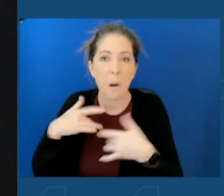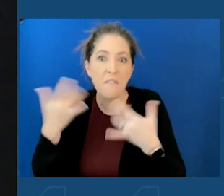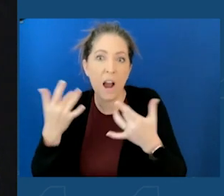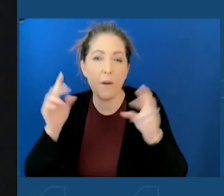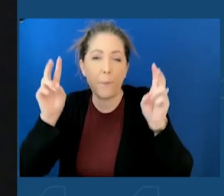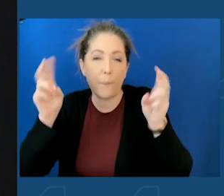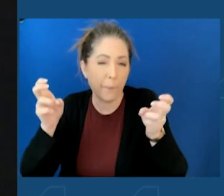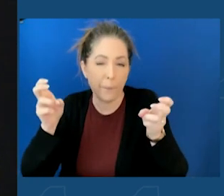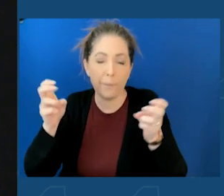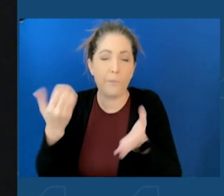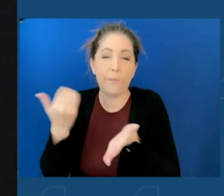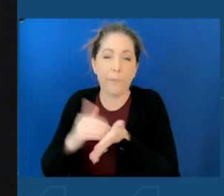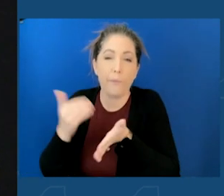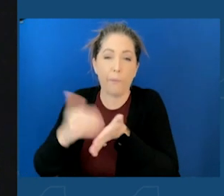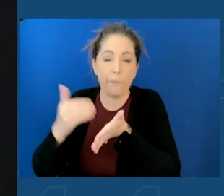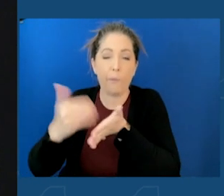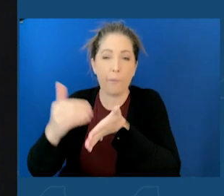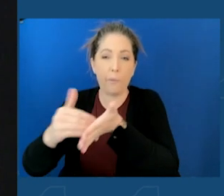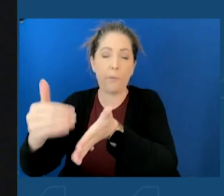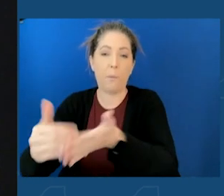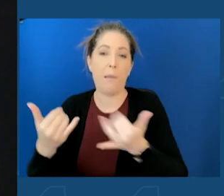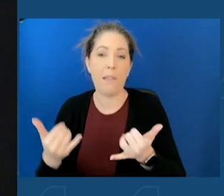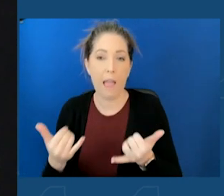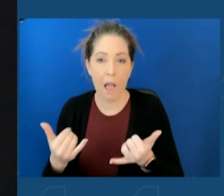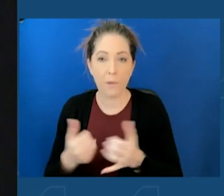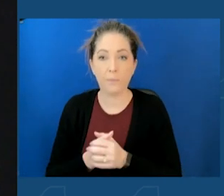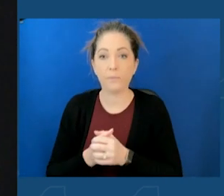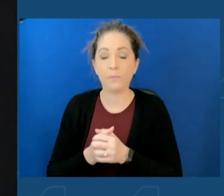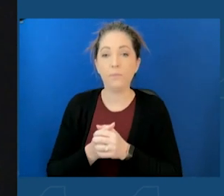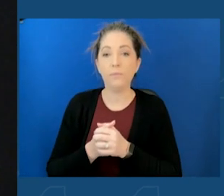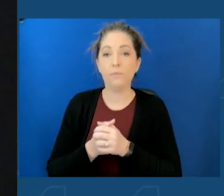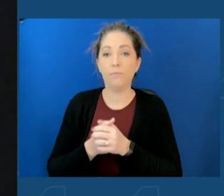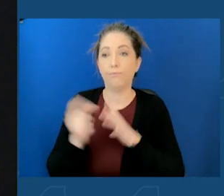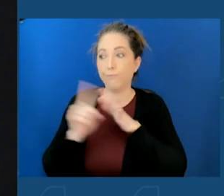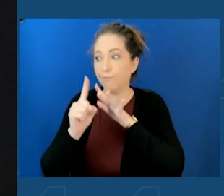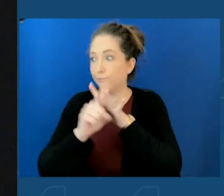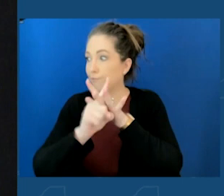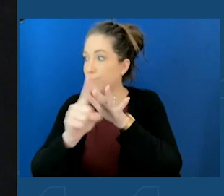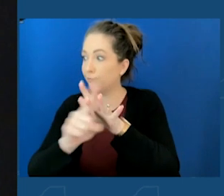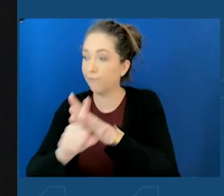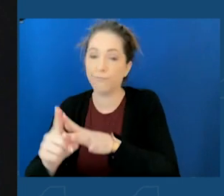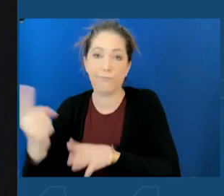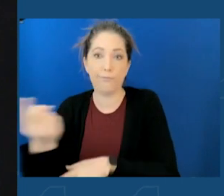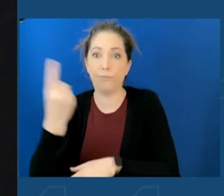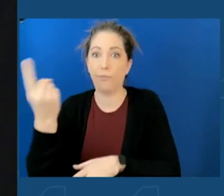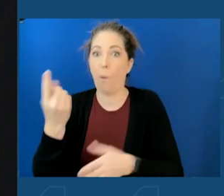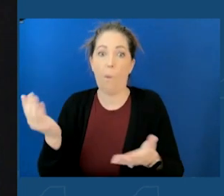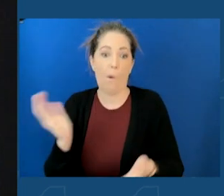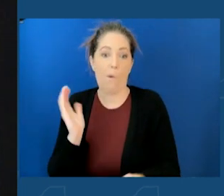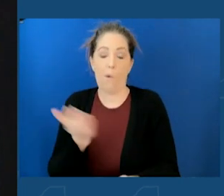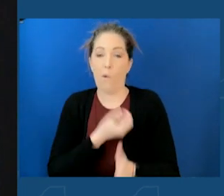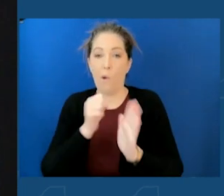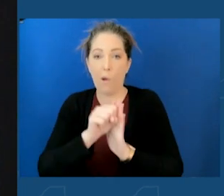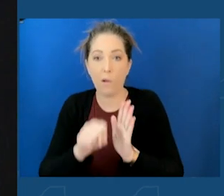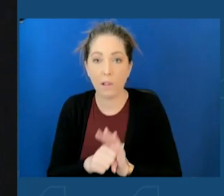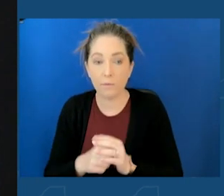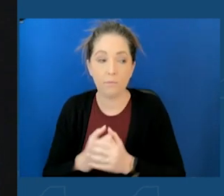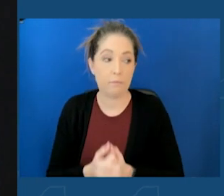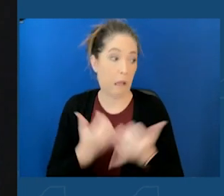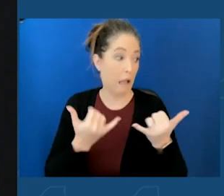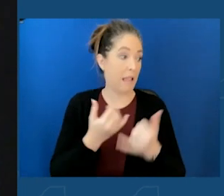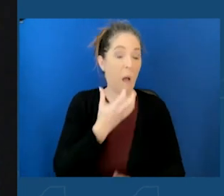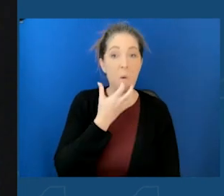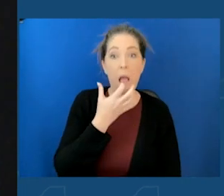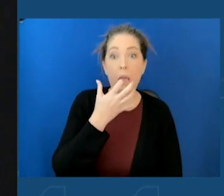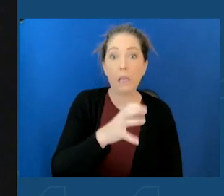those once-in-a-generation ideas seem to pop up every year somewhere in our state. Unbearable heat waves that are happening all over our